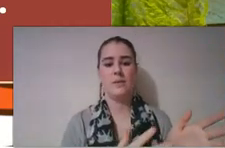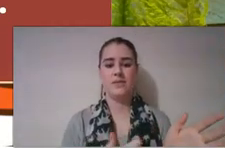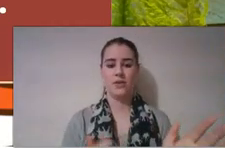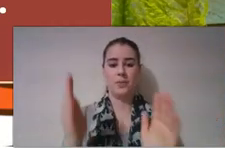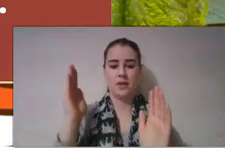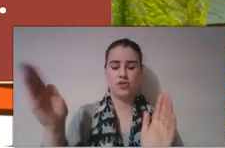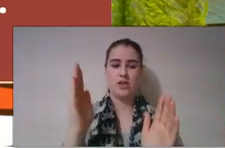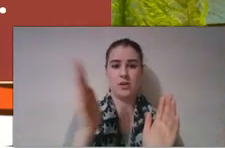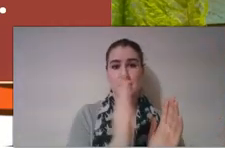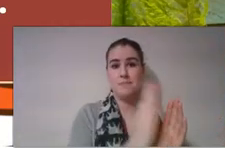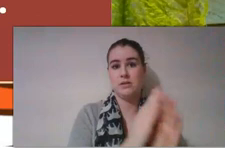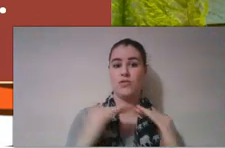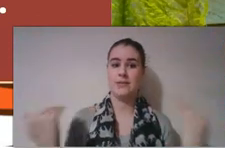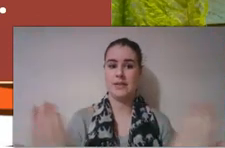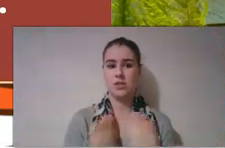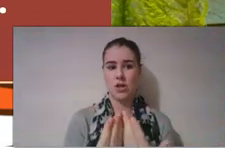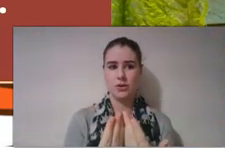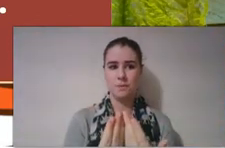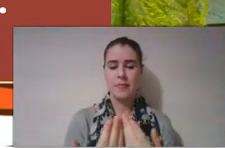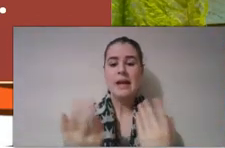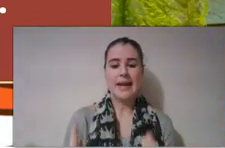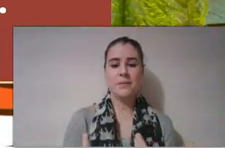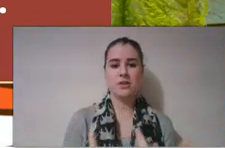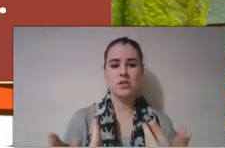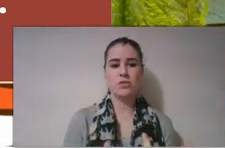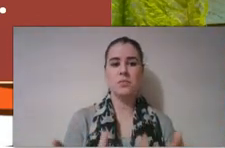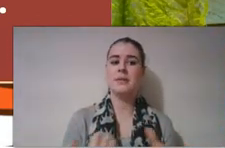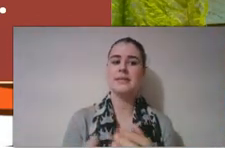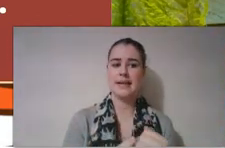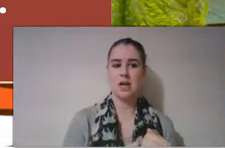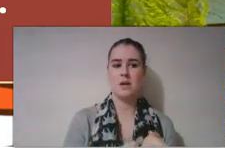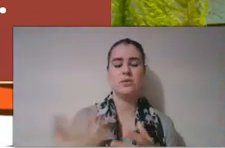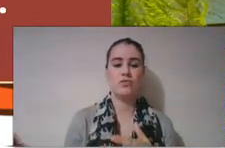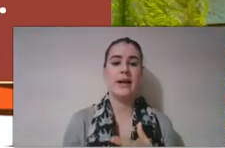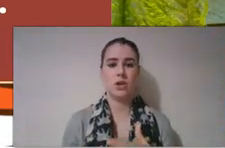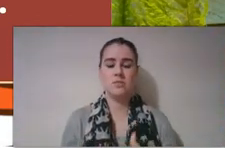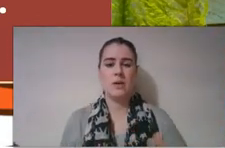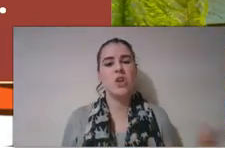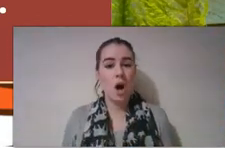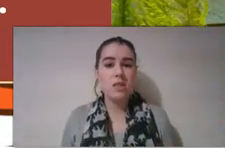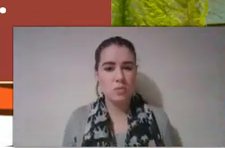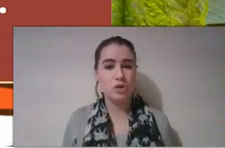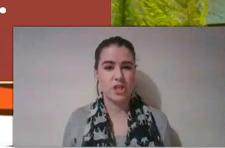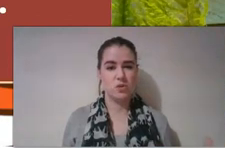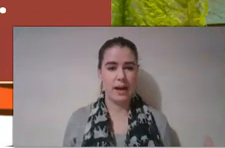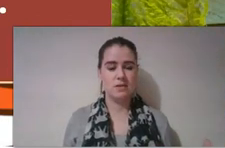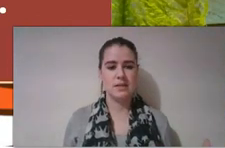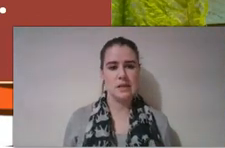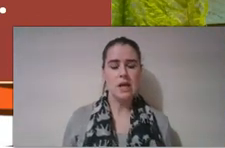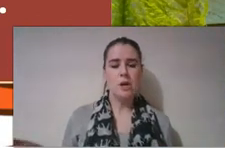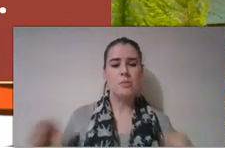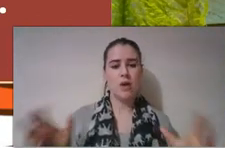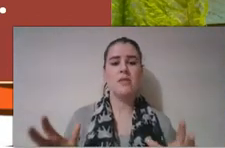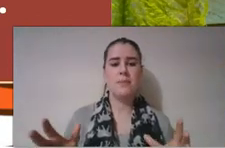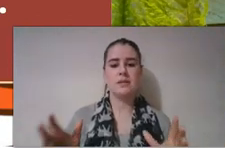example of where we've got the tree trunks that are built around in the circle. Here we've got some more of the modern day examples that Rhea told us about, which are the more traditional